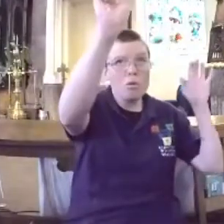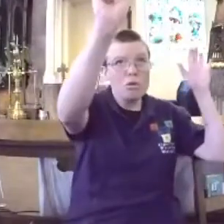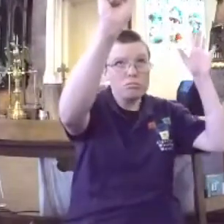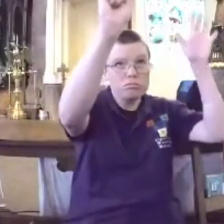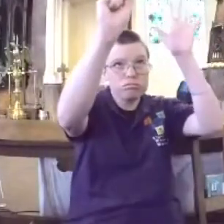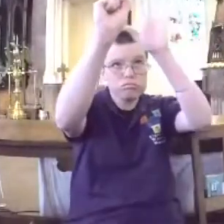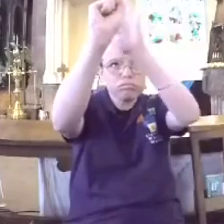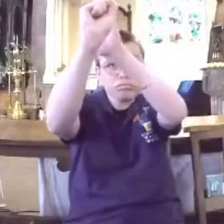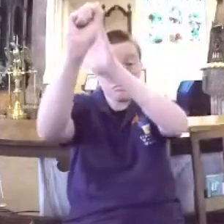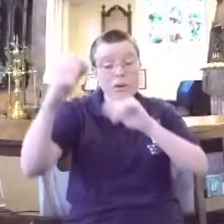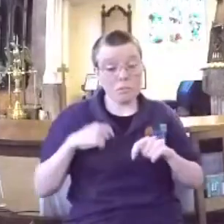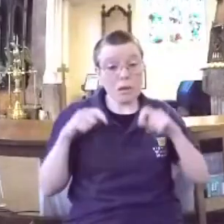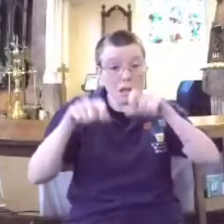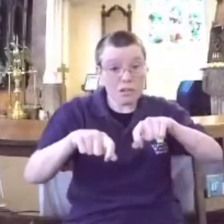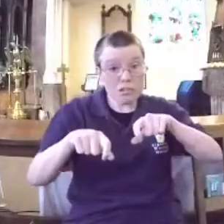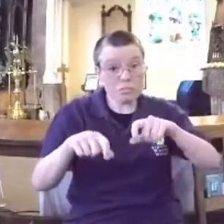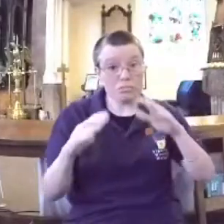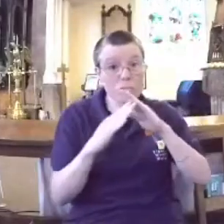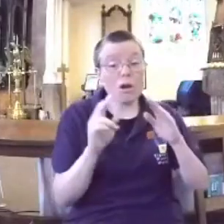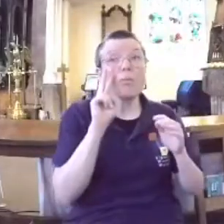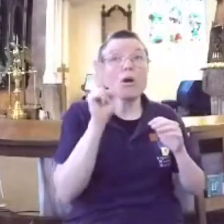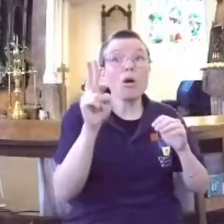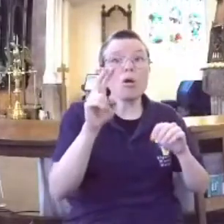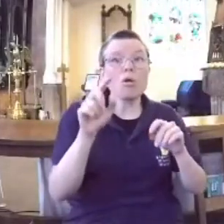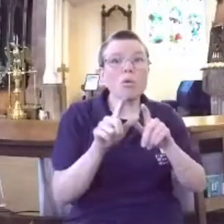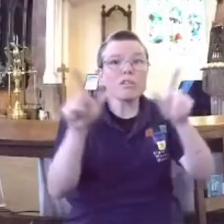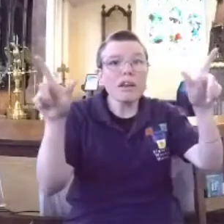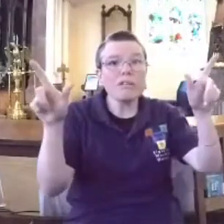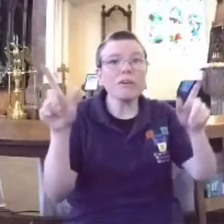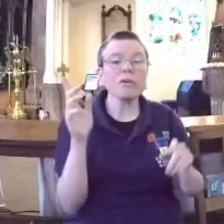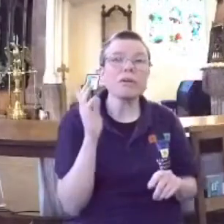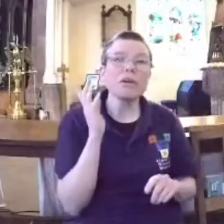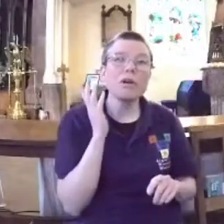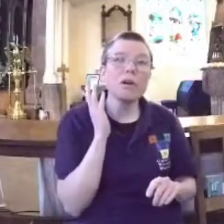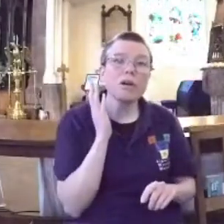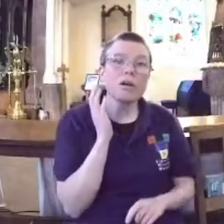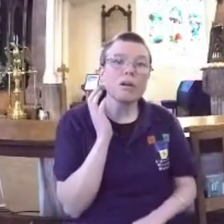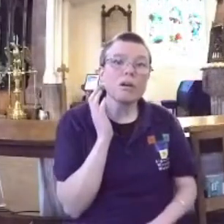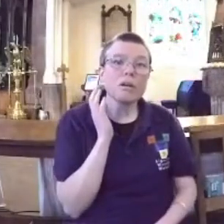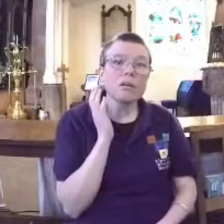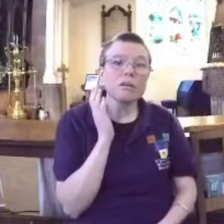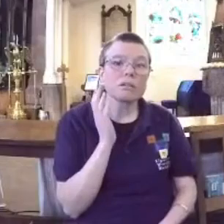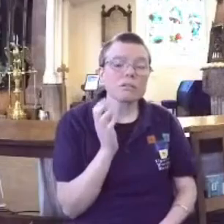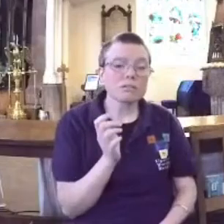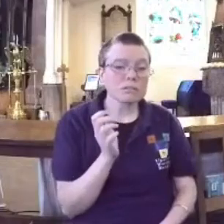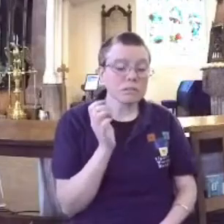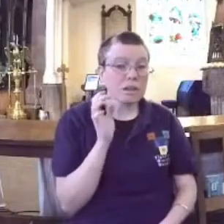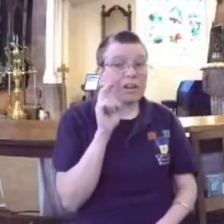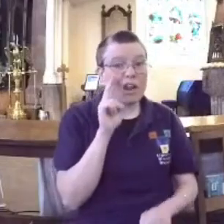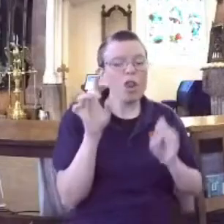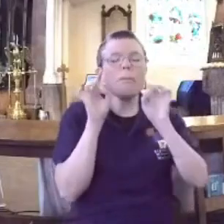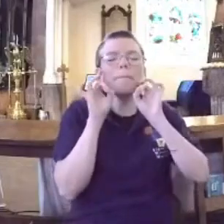it on television, and the moment the moon eclipsed the sun and the sun's corona burst out from behind the moon was really